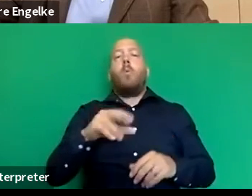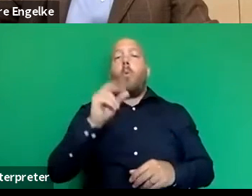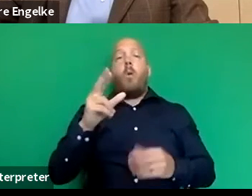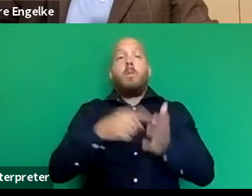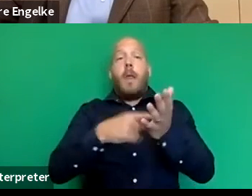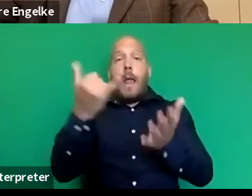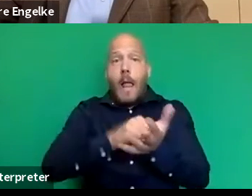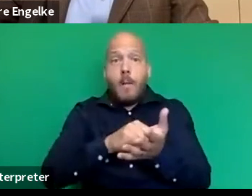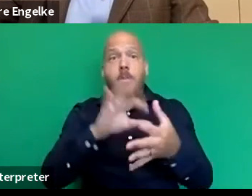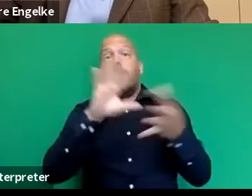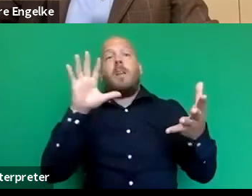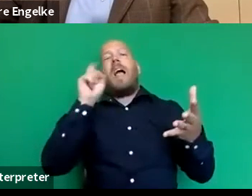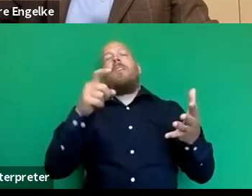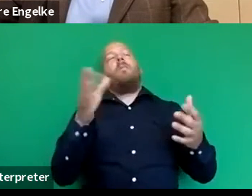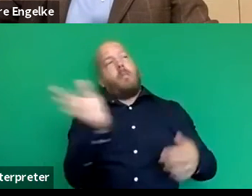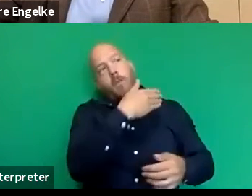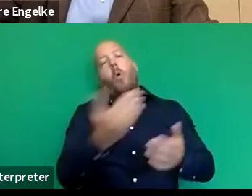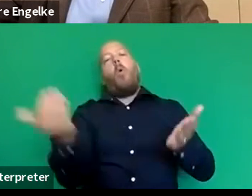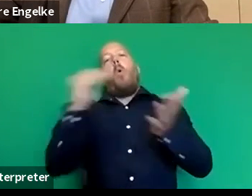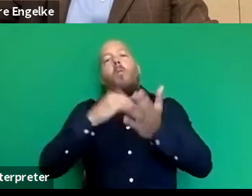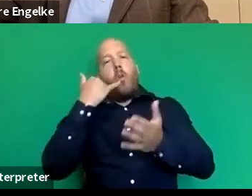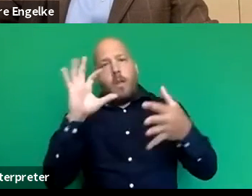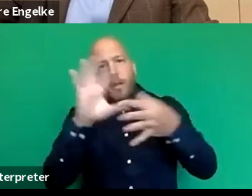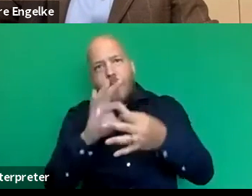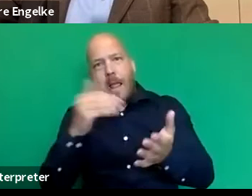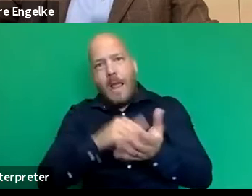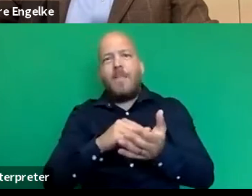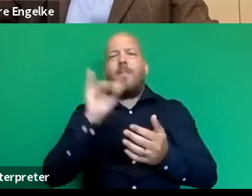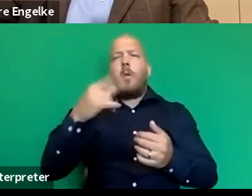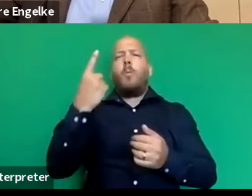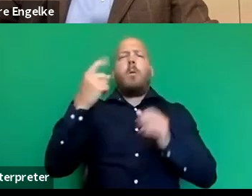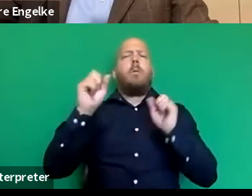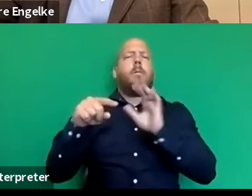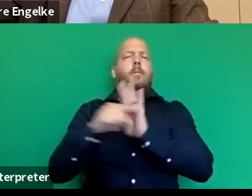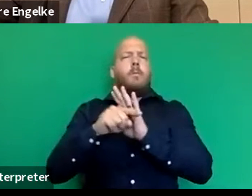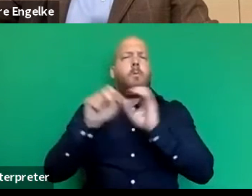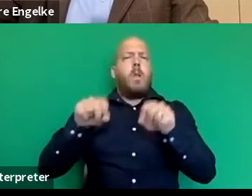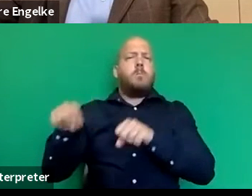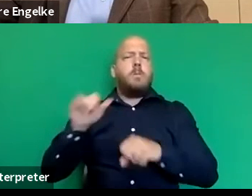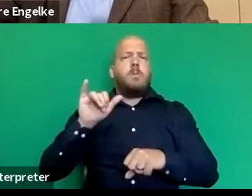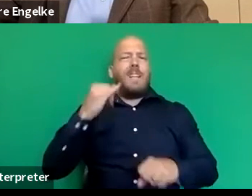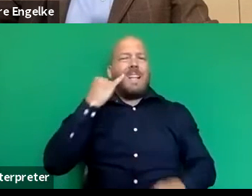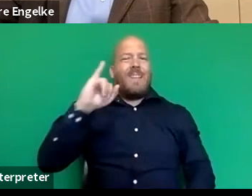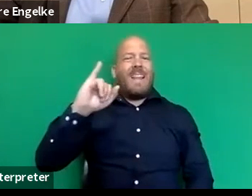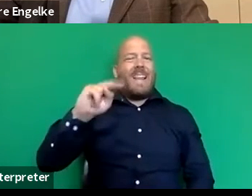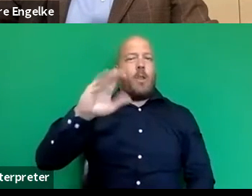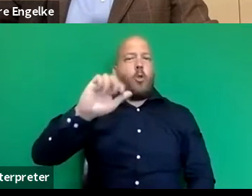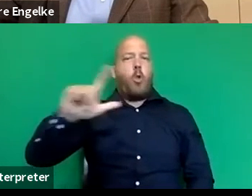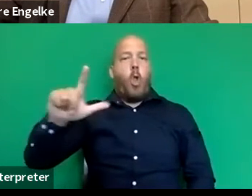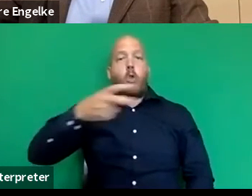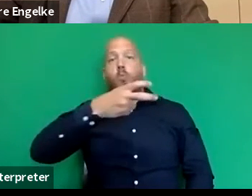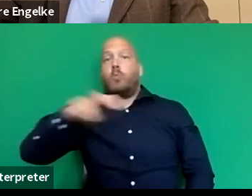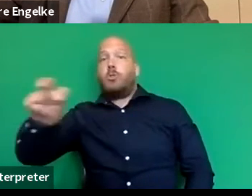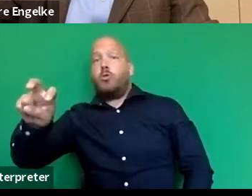that was where the idea for this in-call switch was born, for lack of a better term, because he had